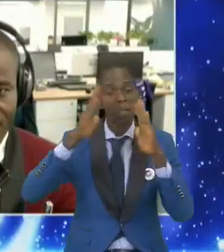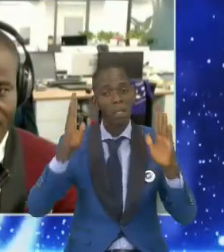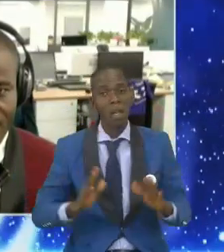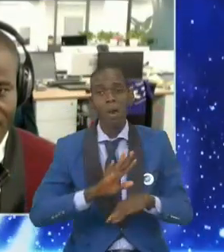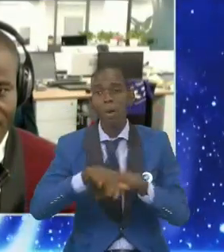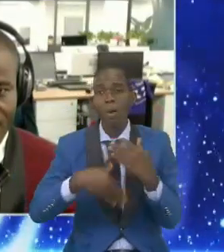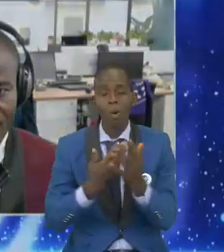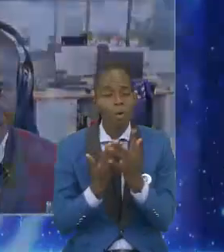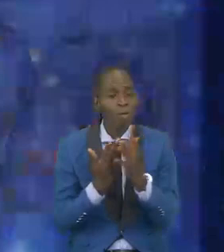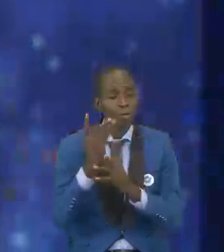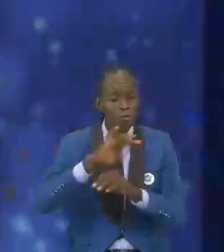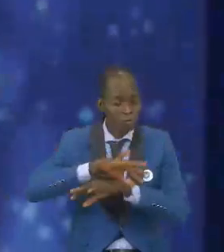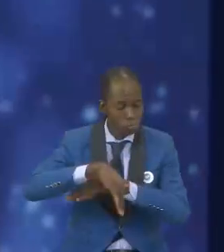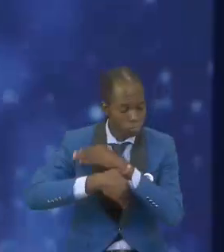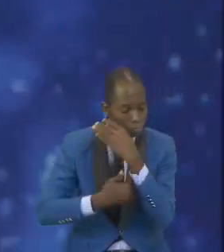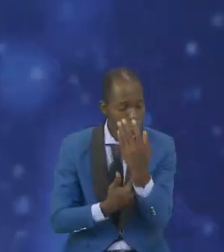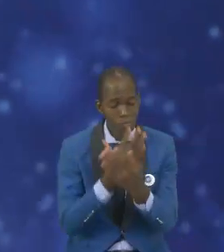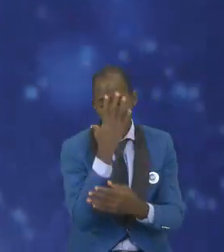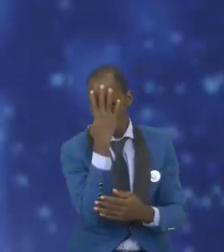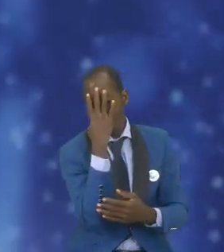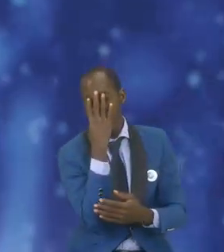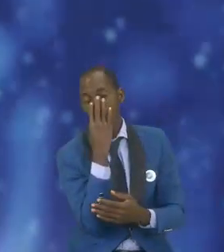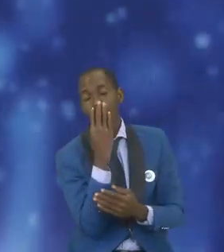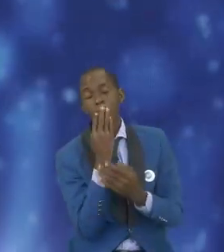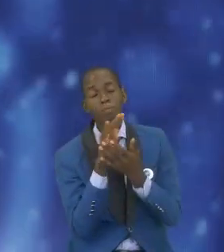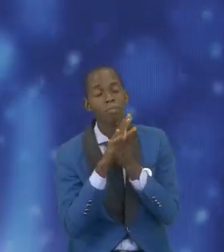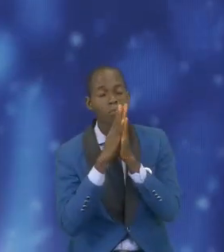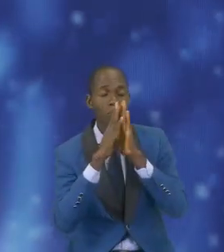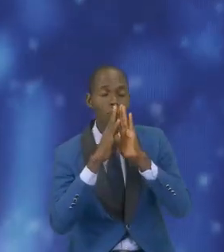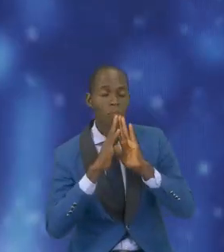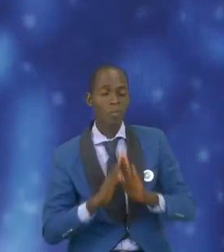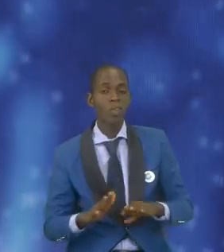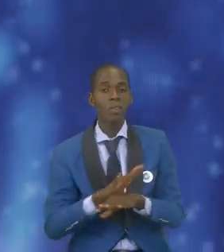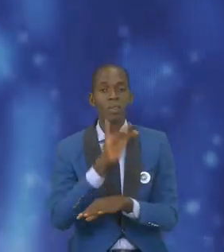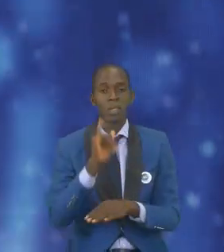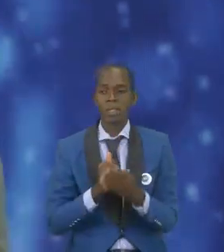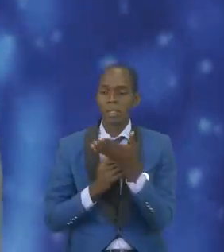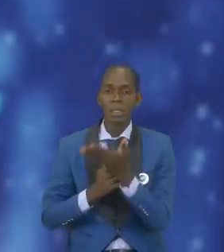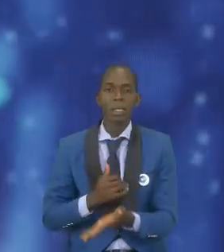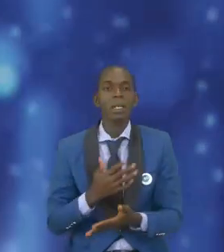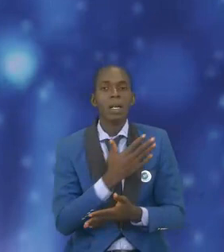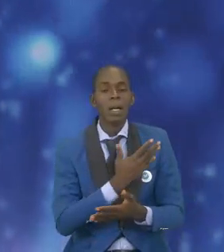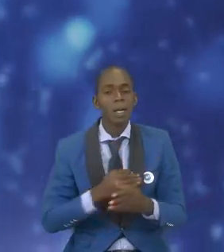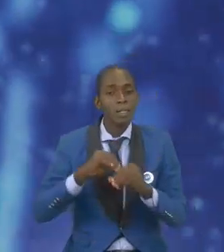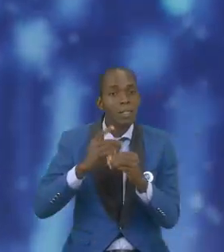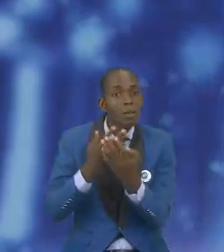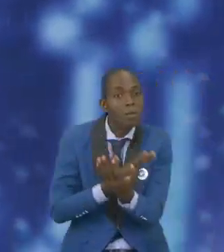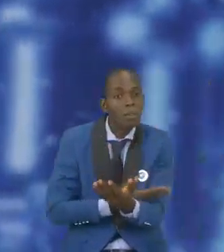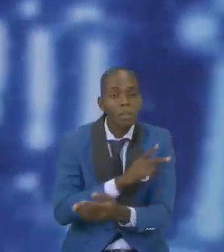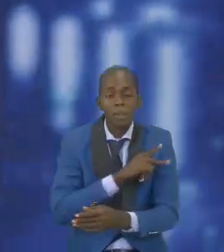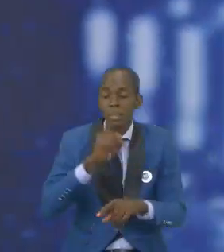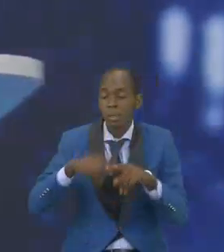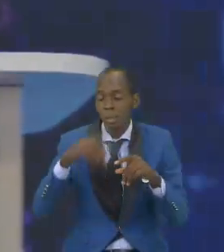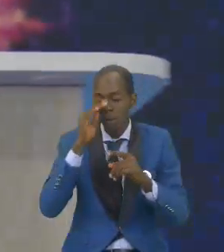at peace. And in the morning, that's what we've read now, the king came and said,